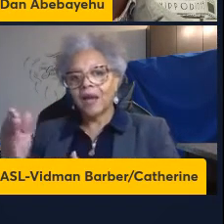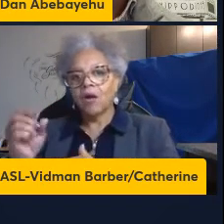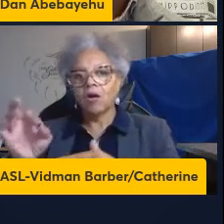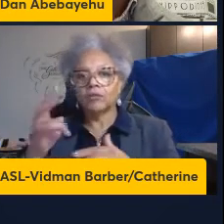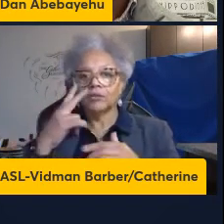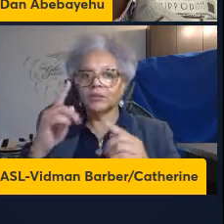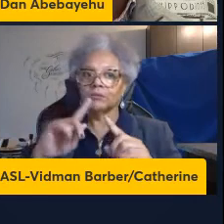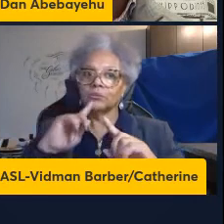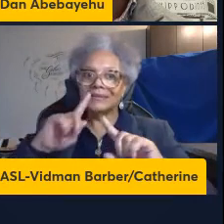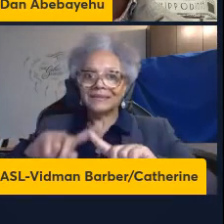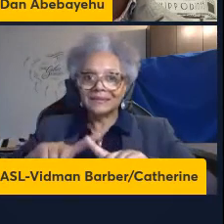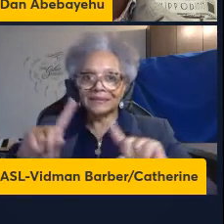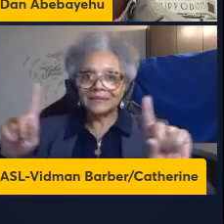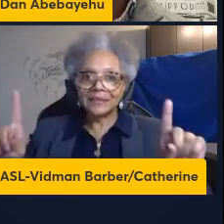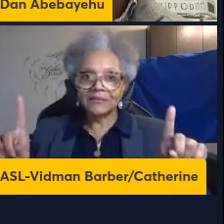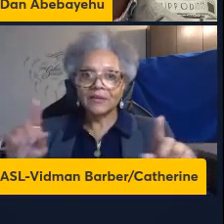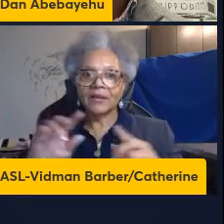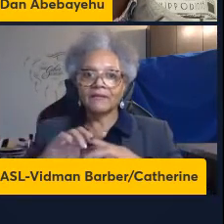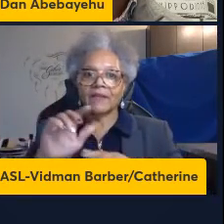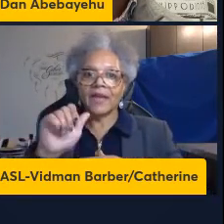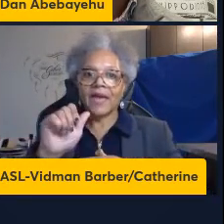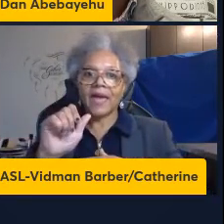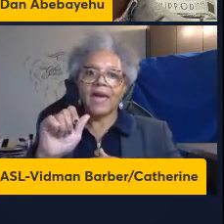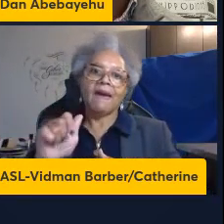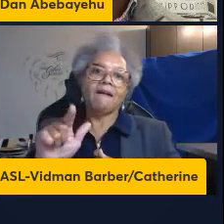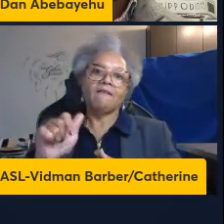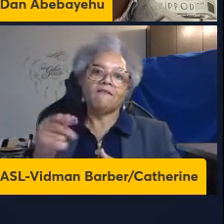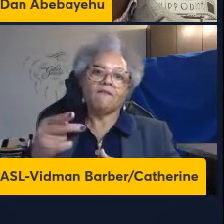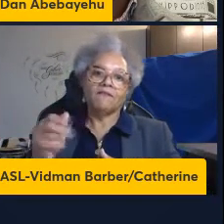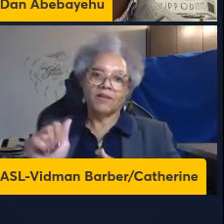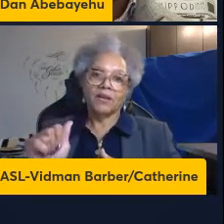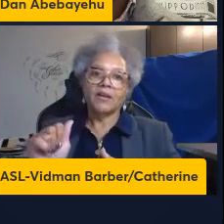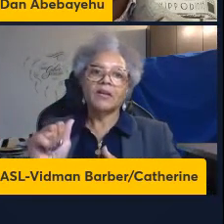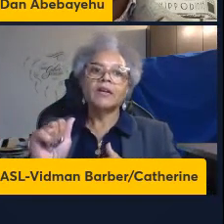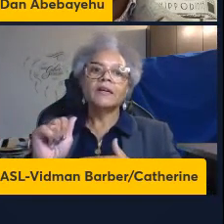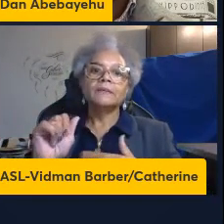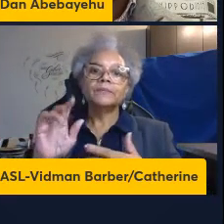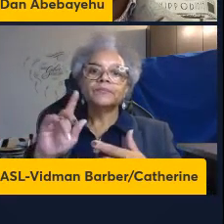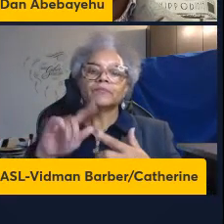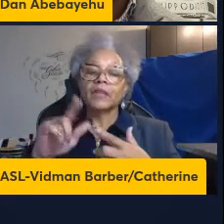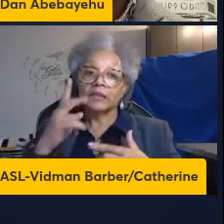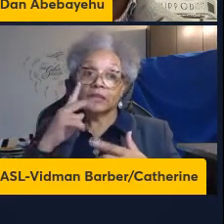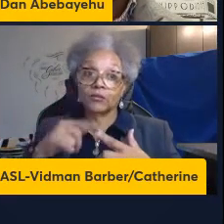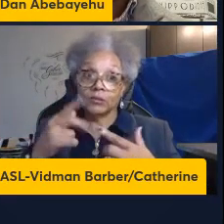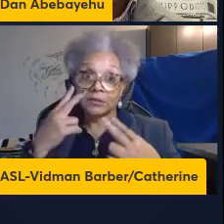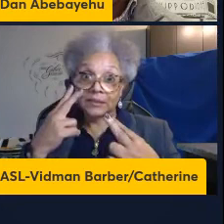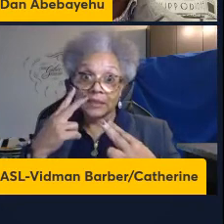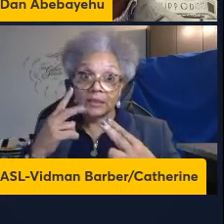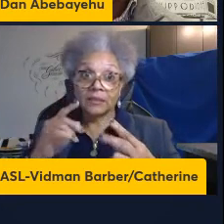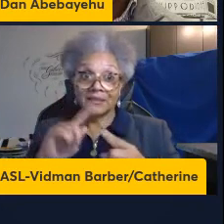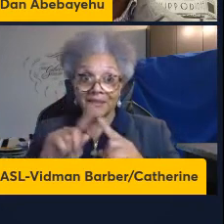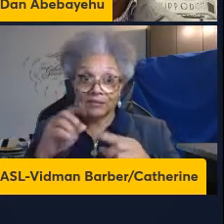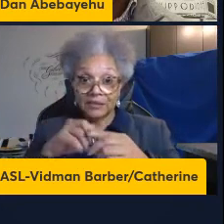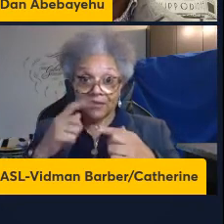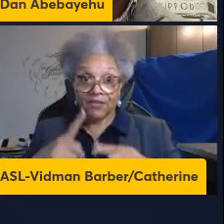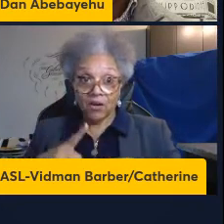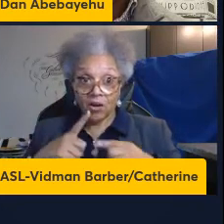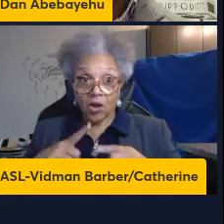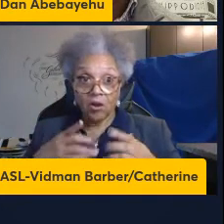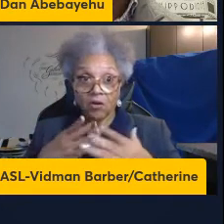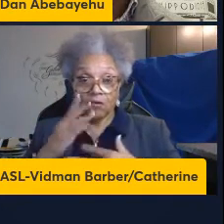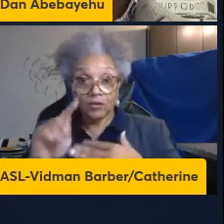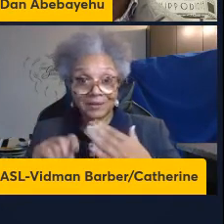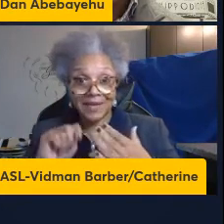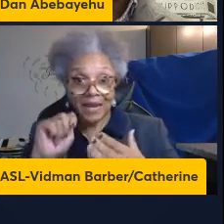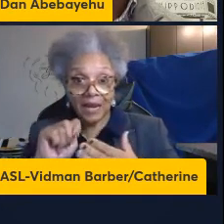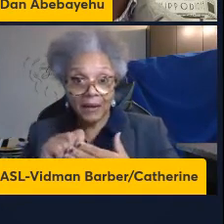in alpha V beta 3 engagement, the actual mechanical resistance of the lungs over time, and that histologically over